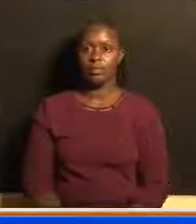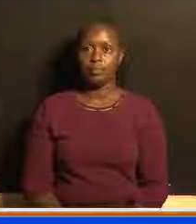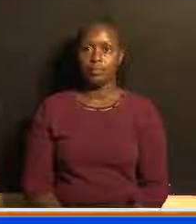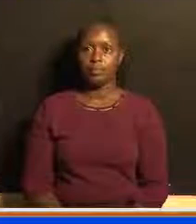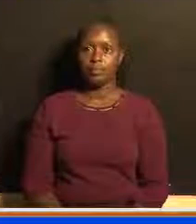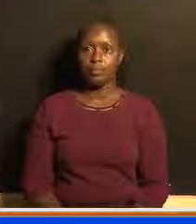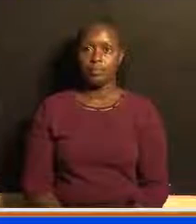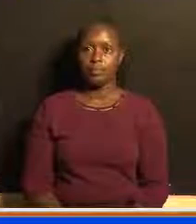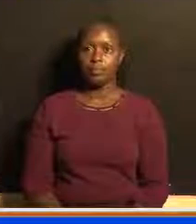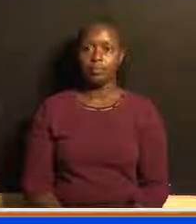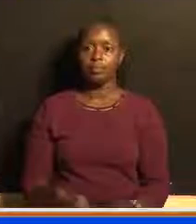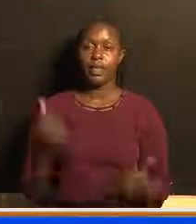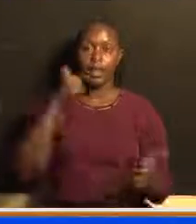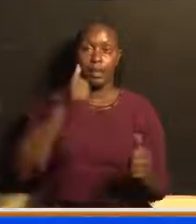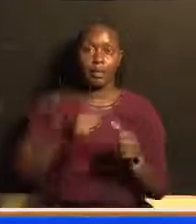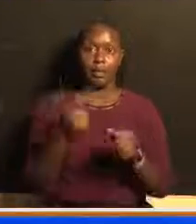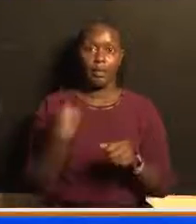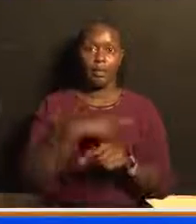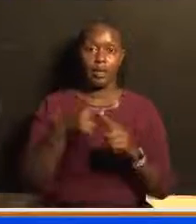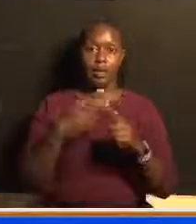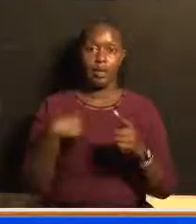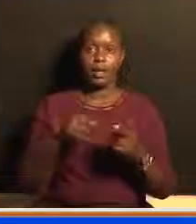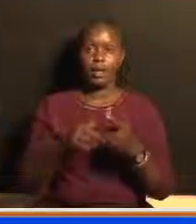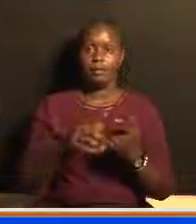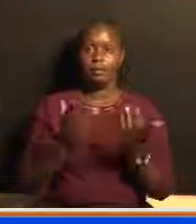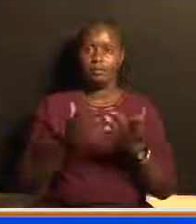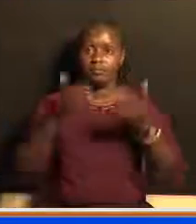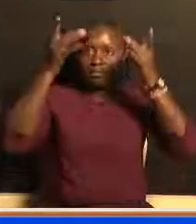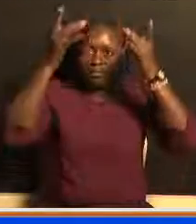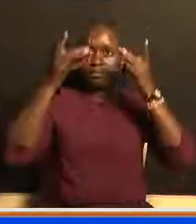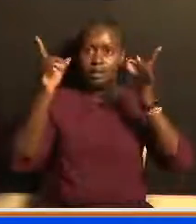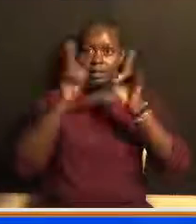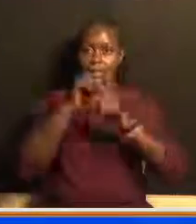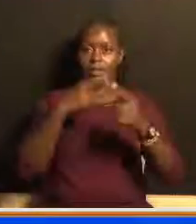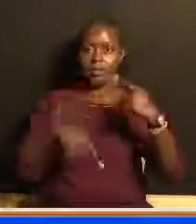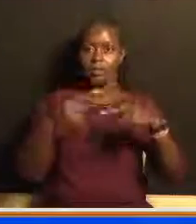Remember earlier today, we had the Denver Nuggets being crowned as the winners, or rather the champions of the 2020.